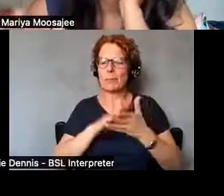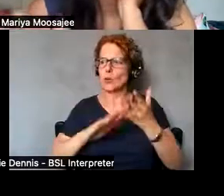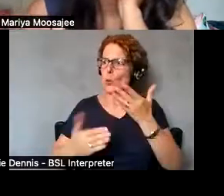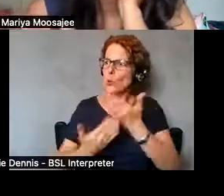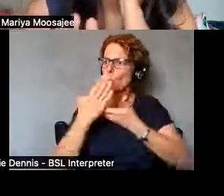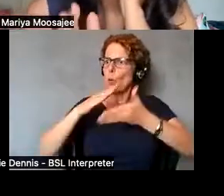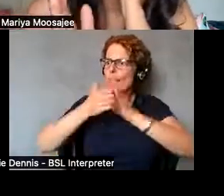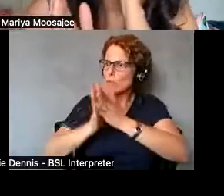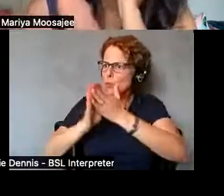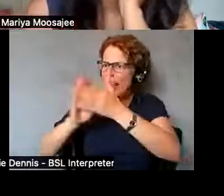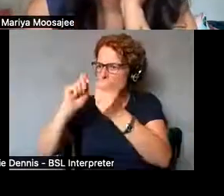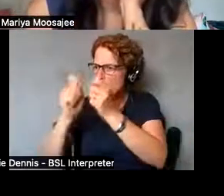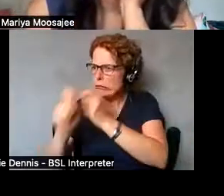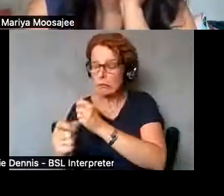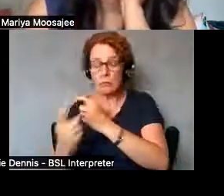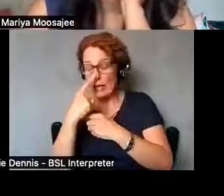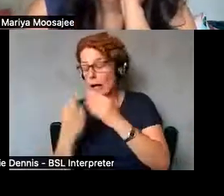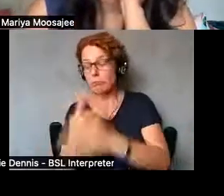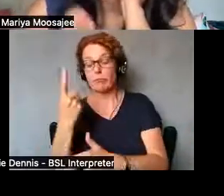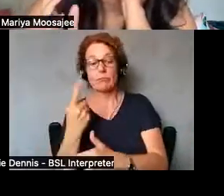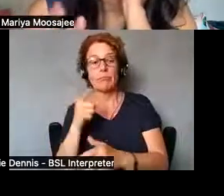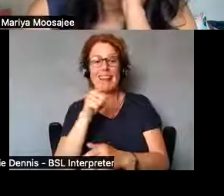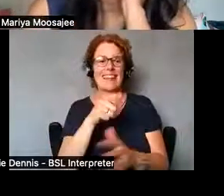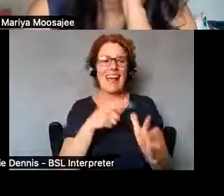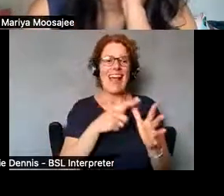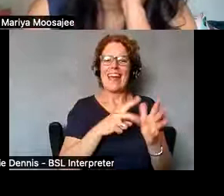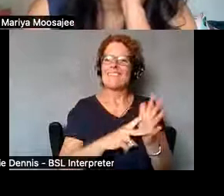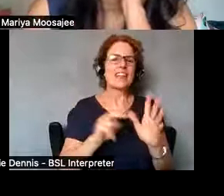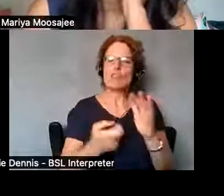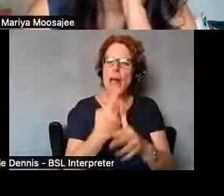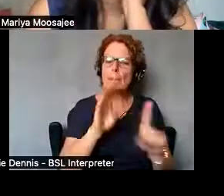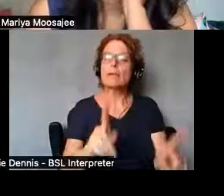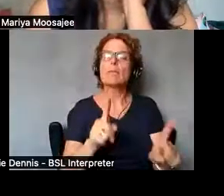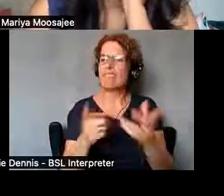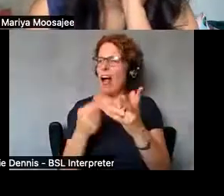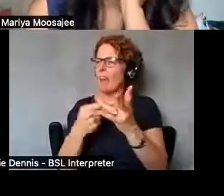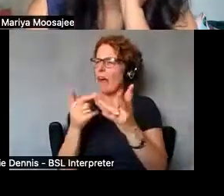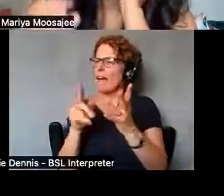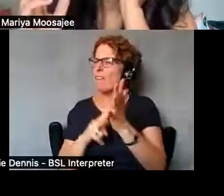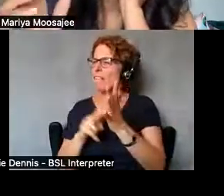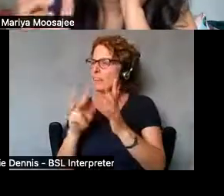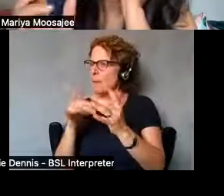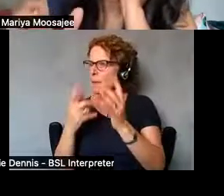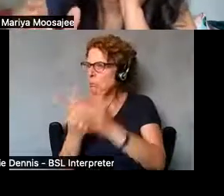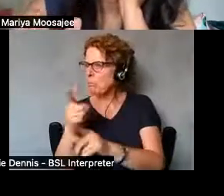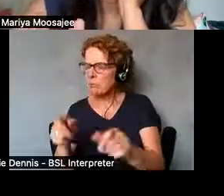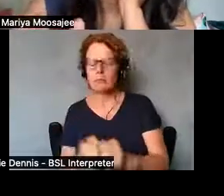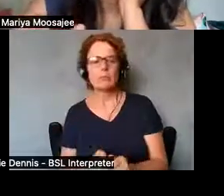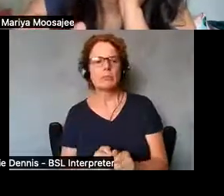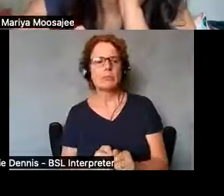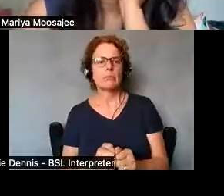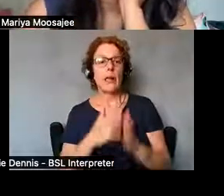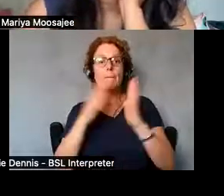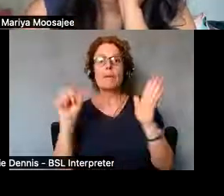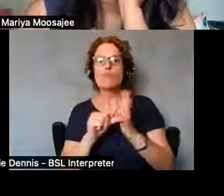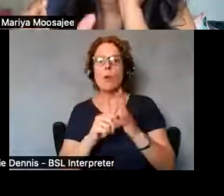do that, but other viruses could. And again, it's just something to be very mindful for. The big issue is, as I